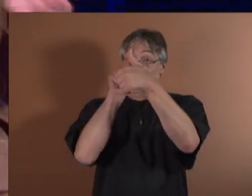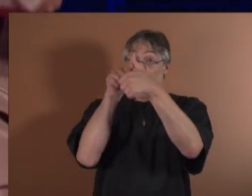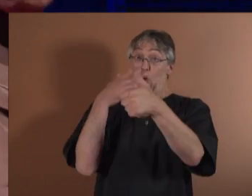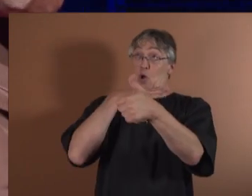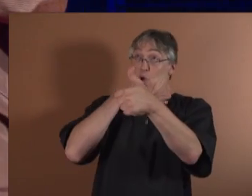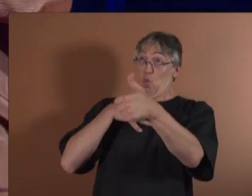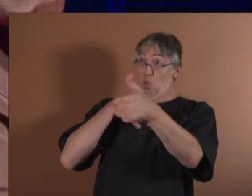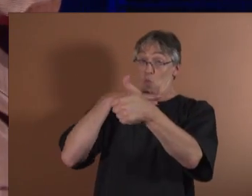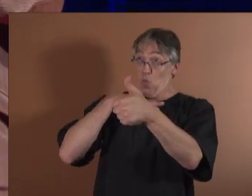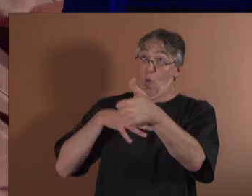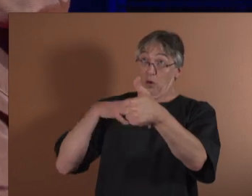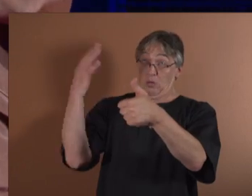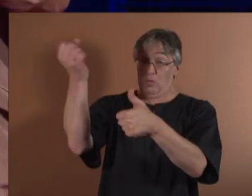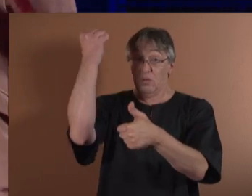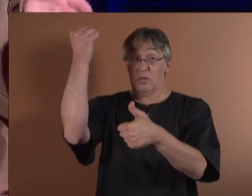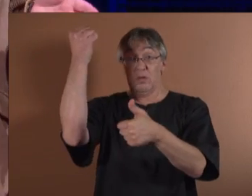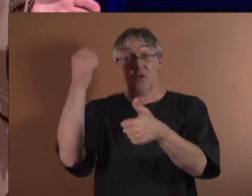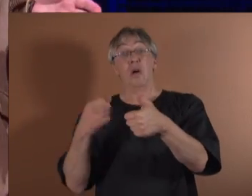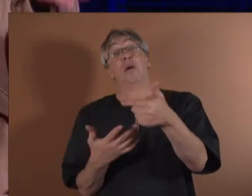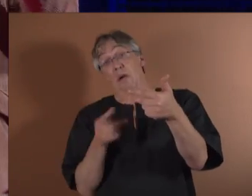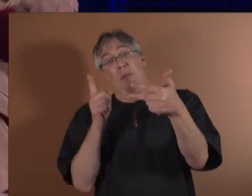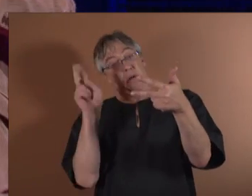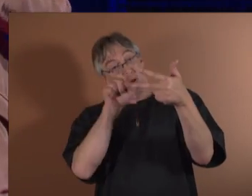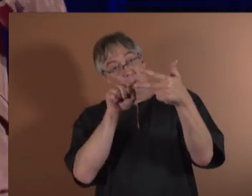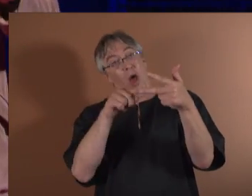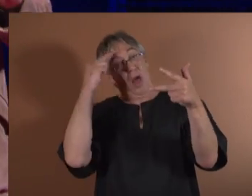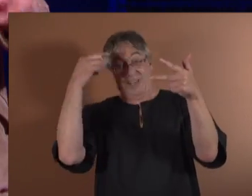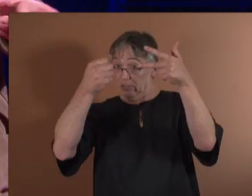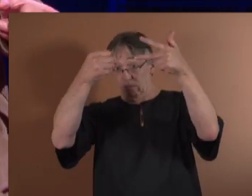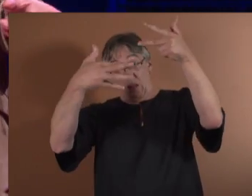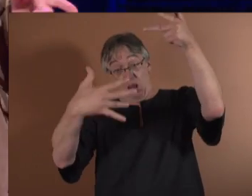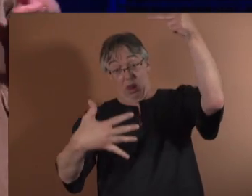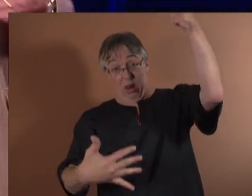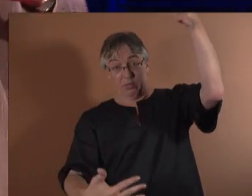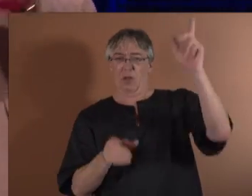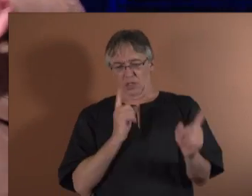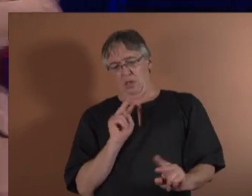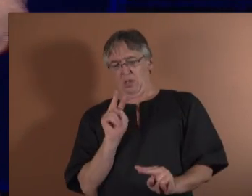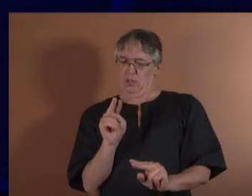part of you is going to take those somewhat random ideas and start to create a structure. You're going to